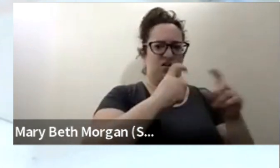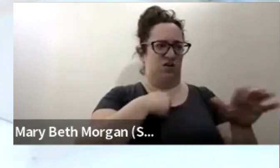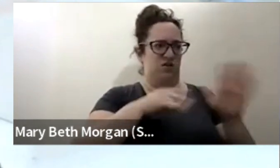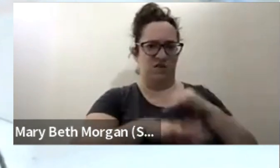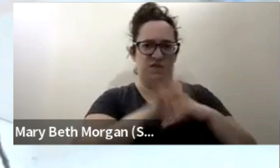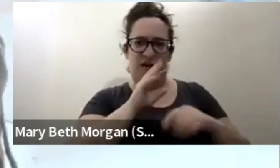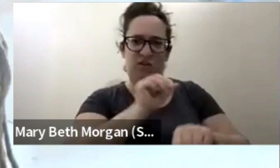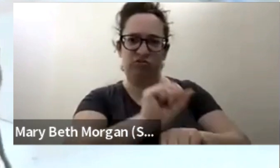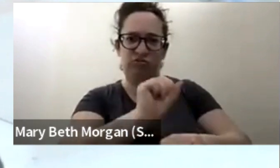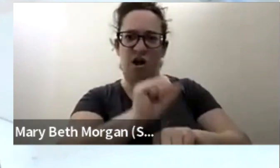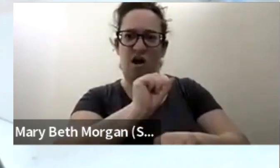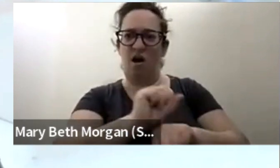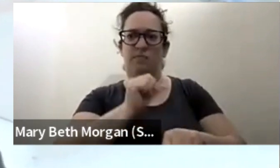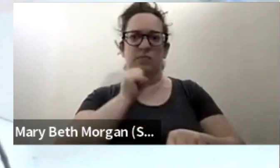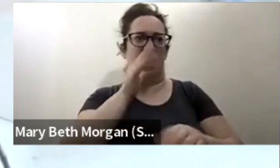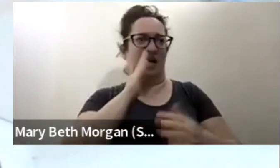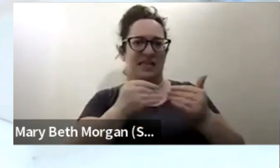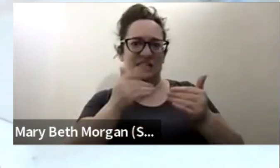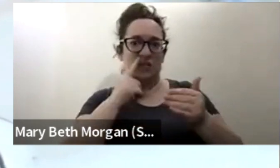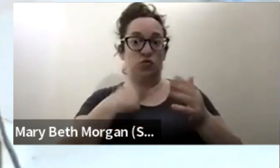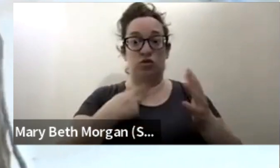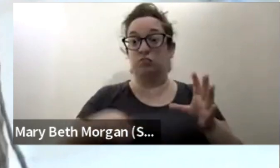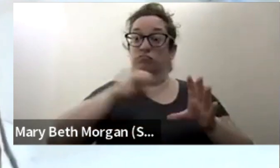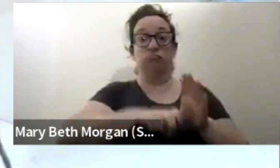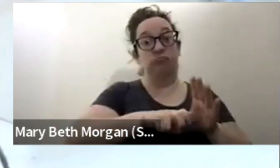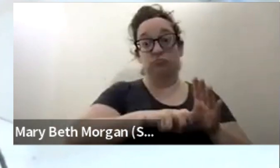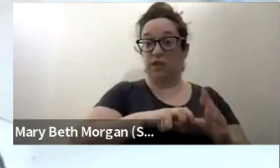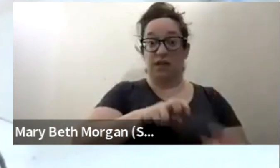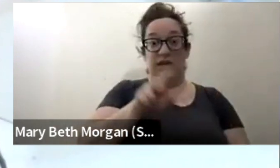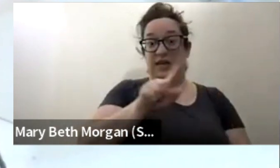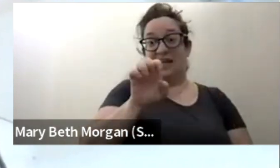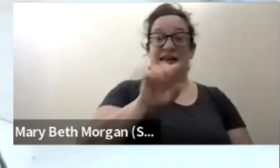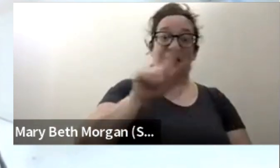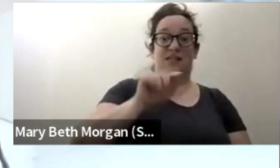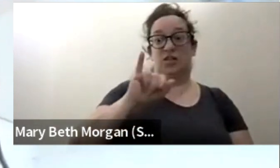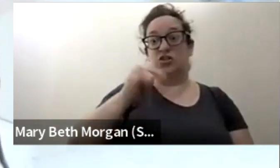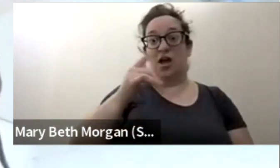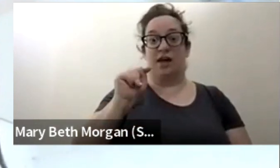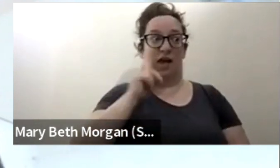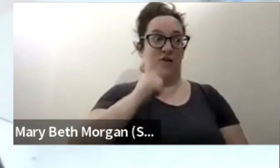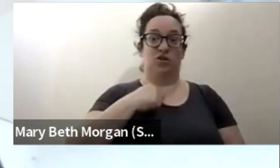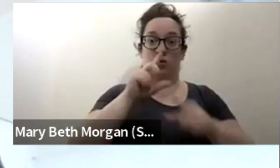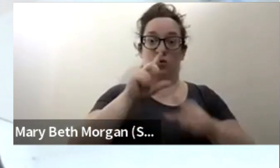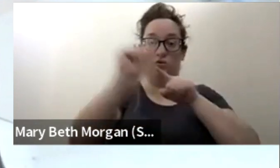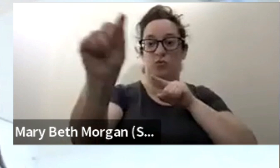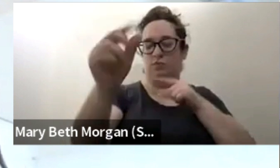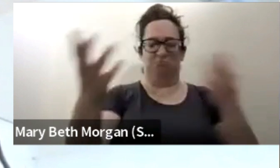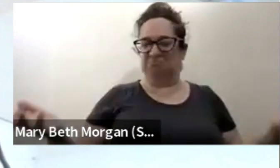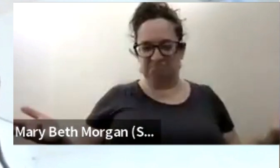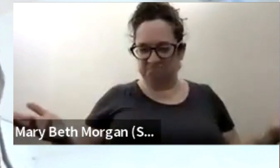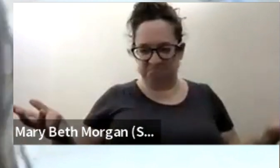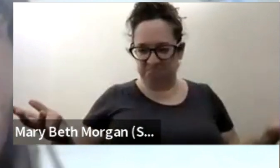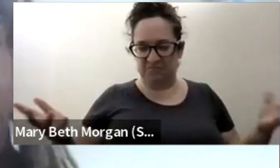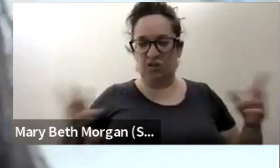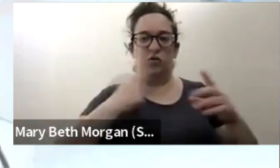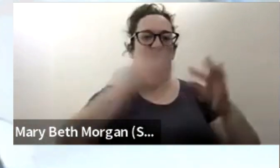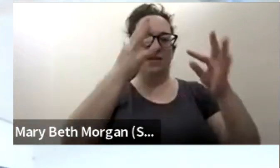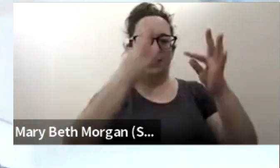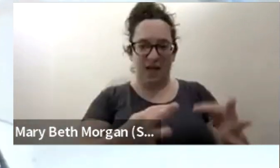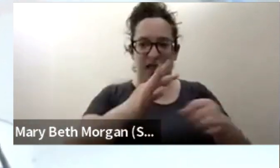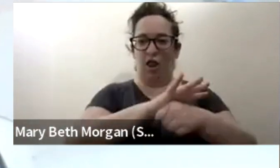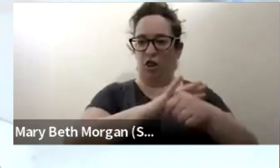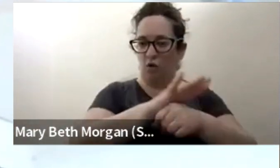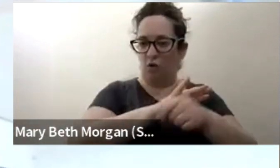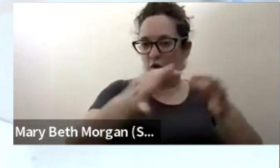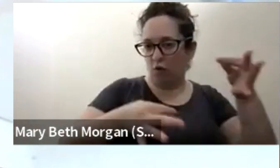island. She has to get a job because it wasn't easy to travel. You couldn't just jump on the EasyJet then. And so